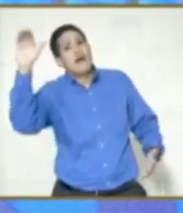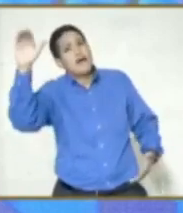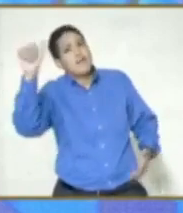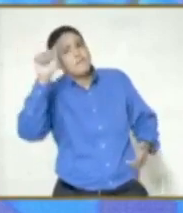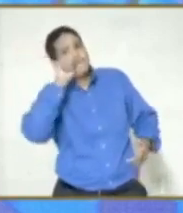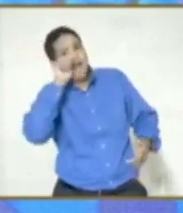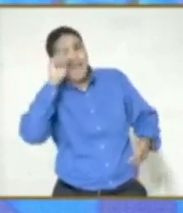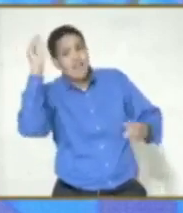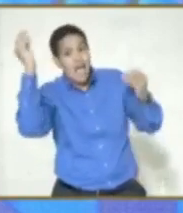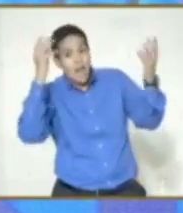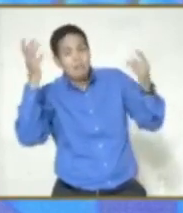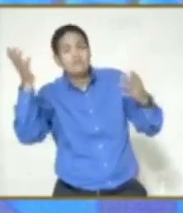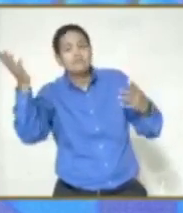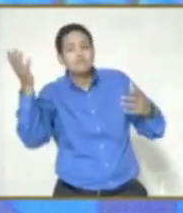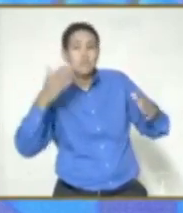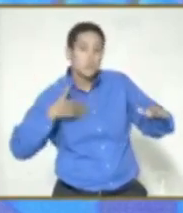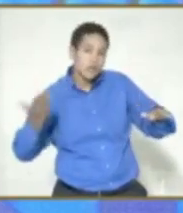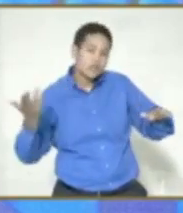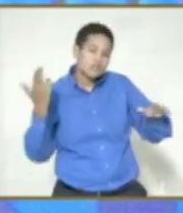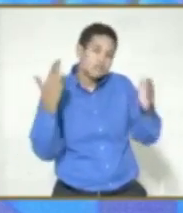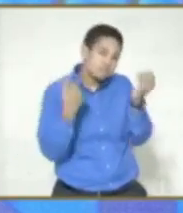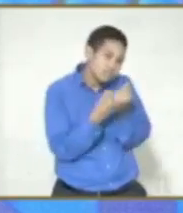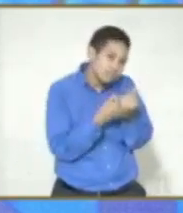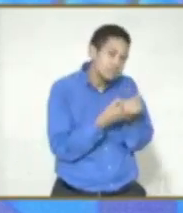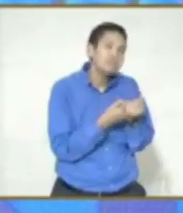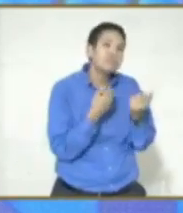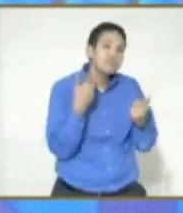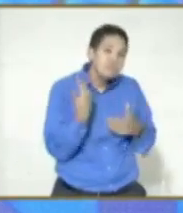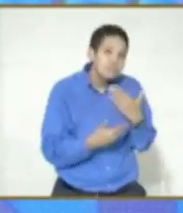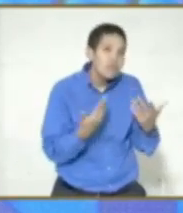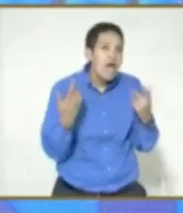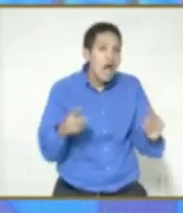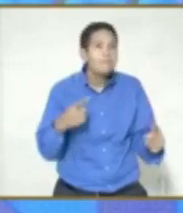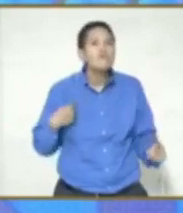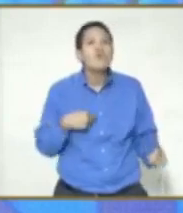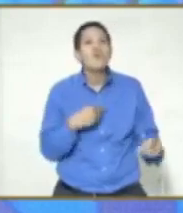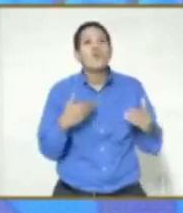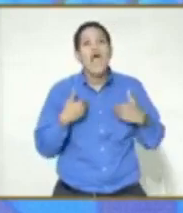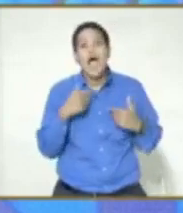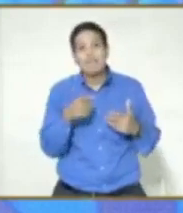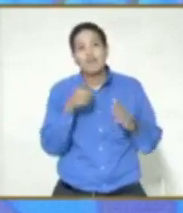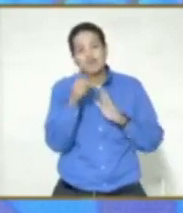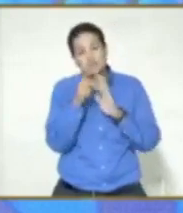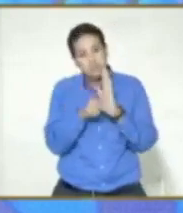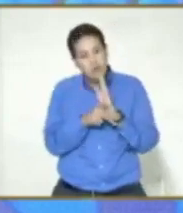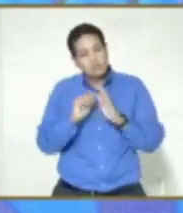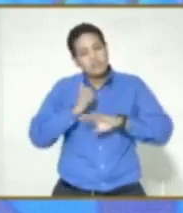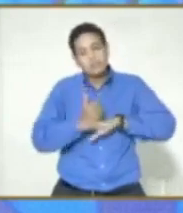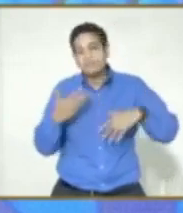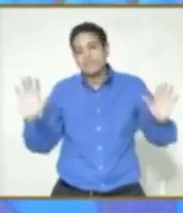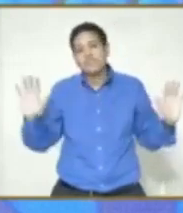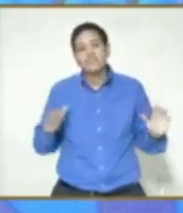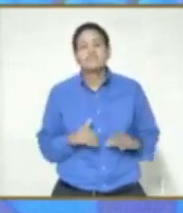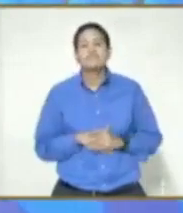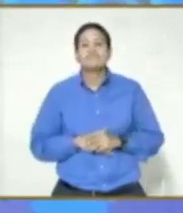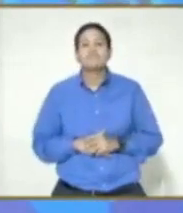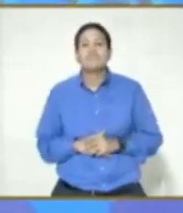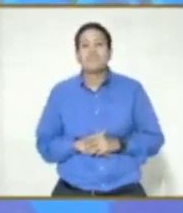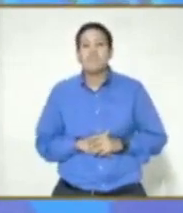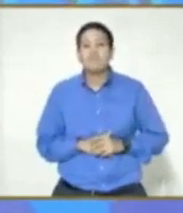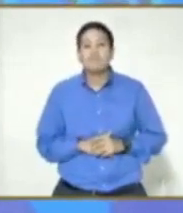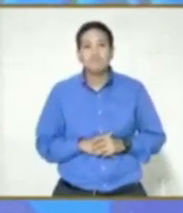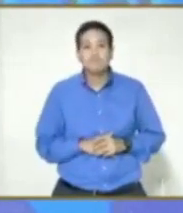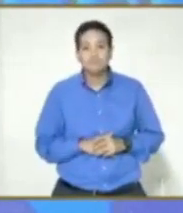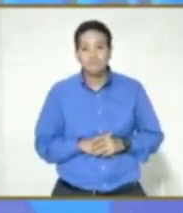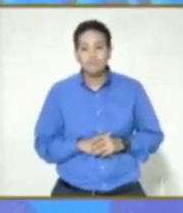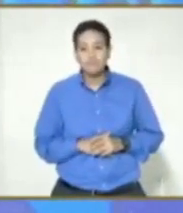that to be taken care of. So we do have those protocols in place. Another